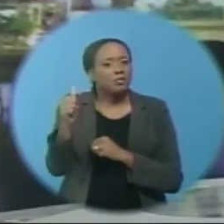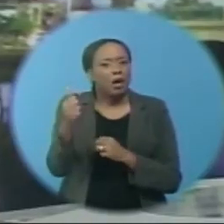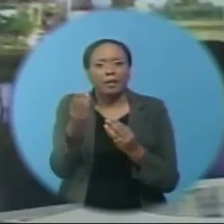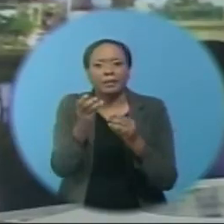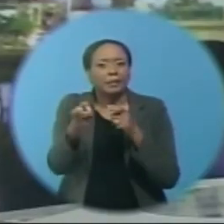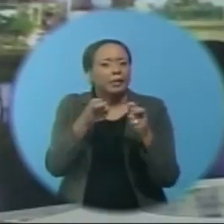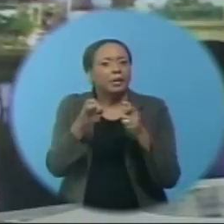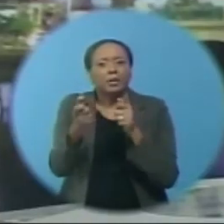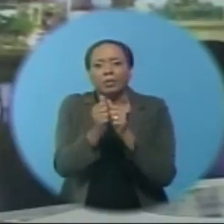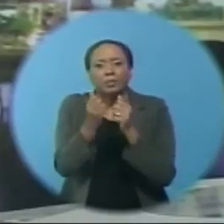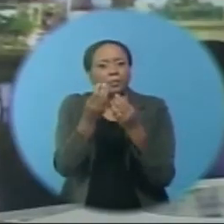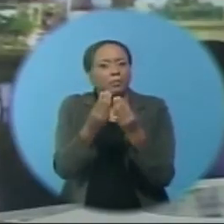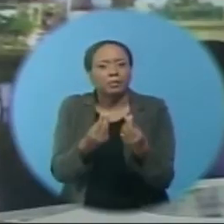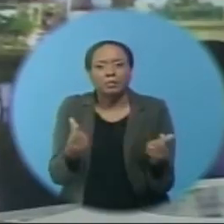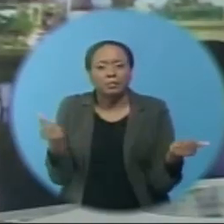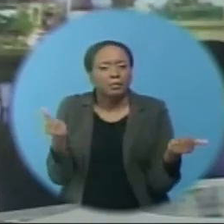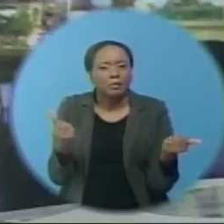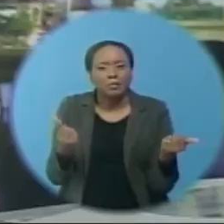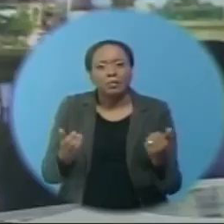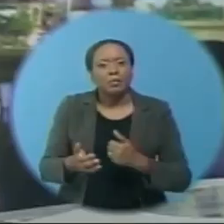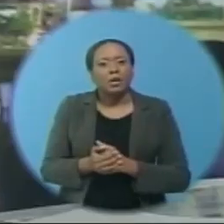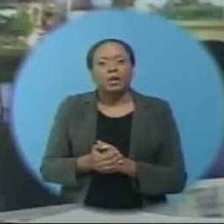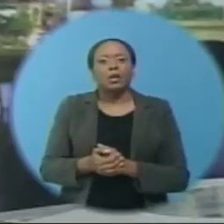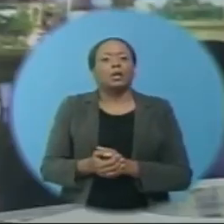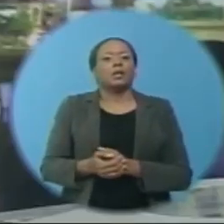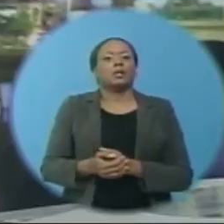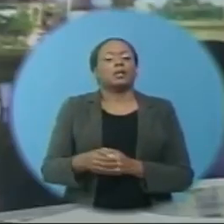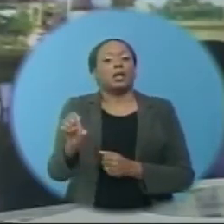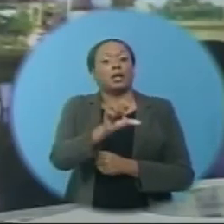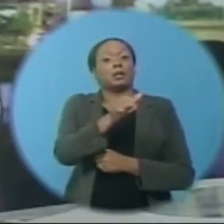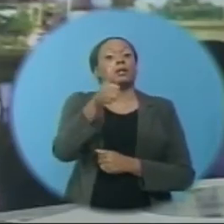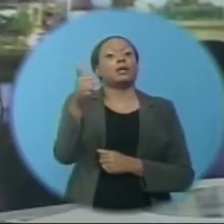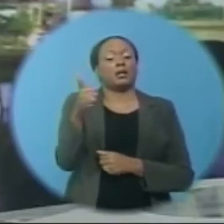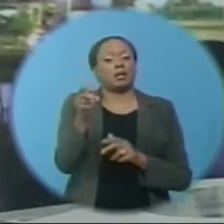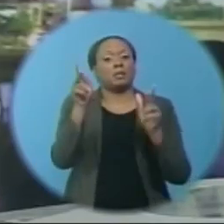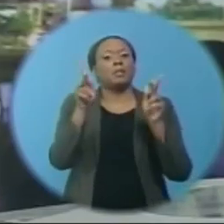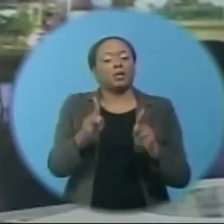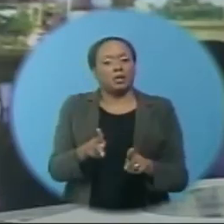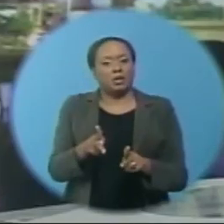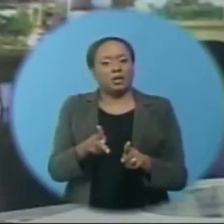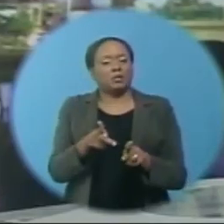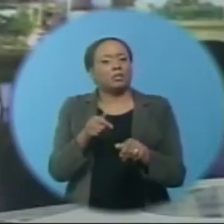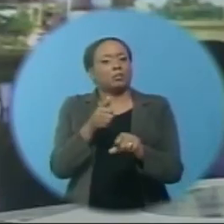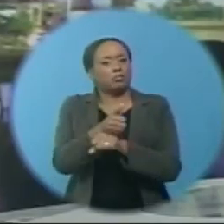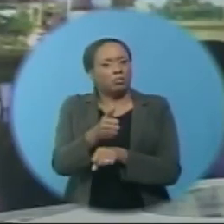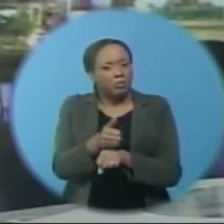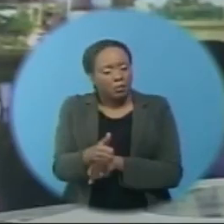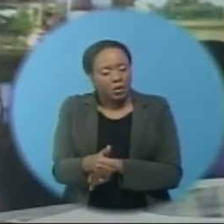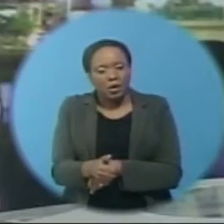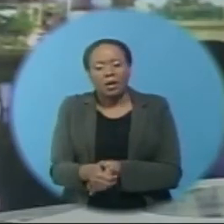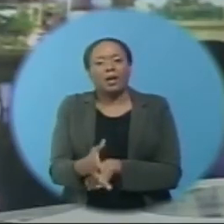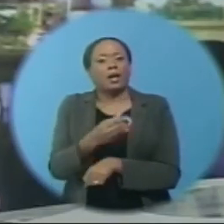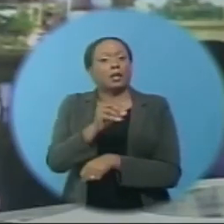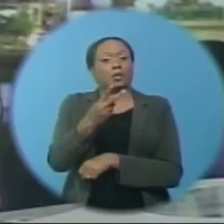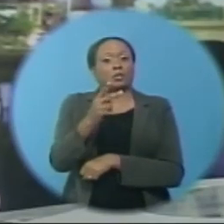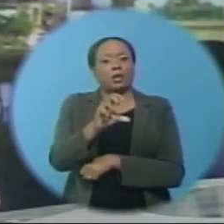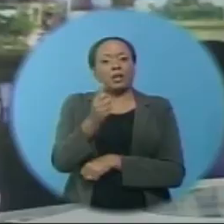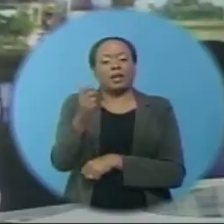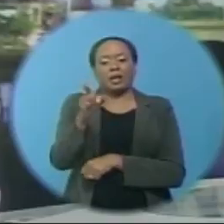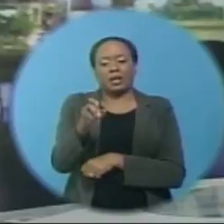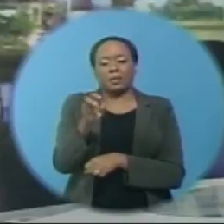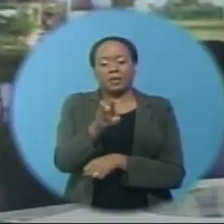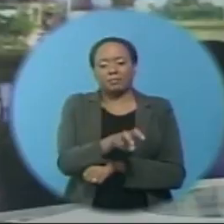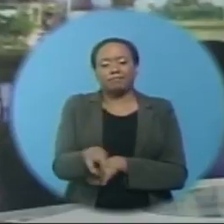be brought today against another PWA executive member who, like Smith and 2 others, were